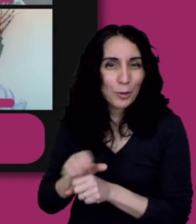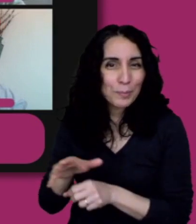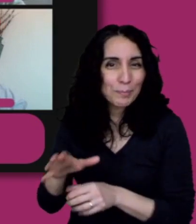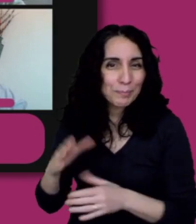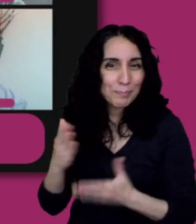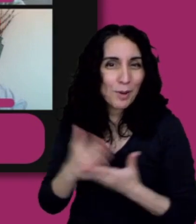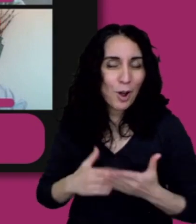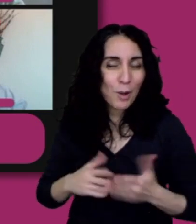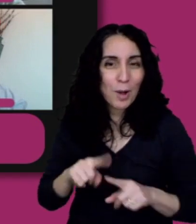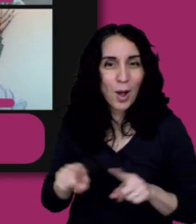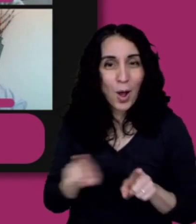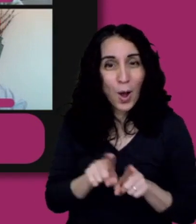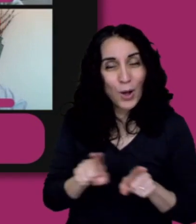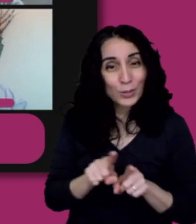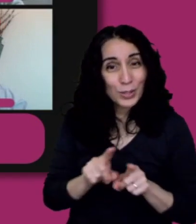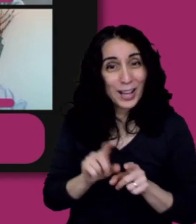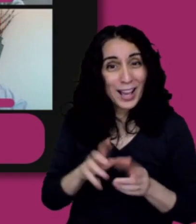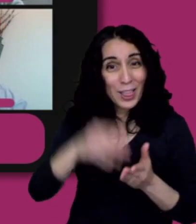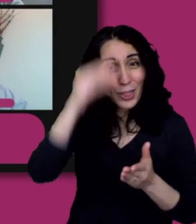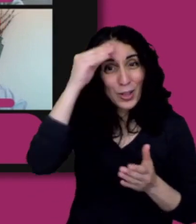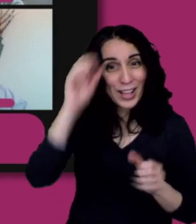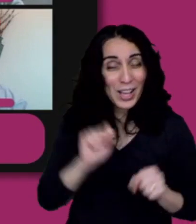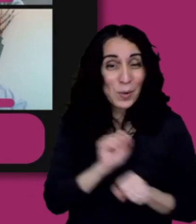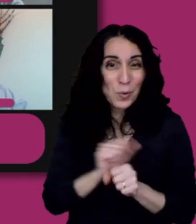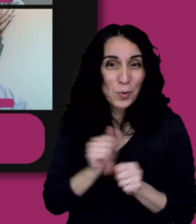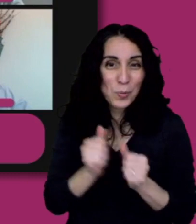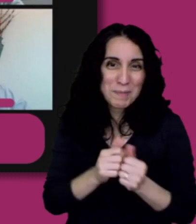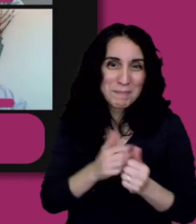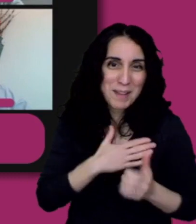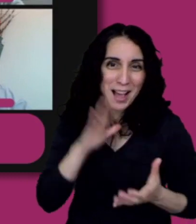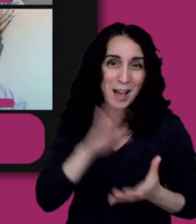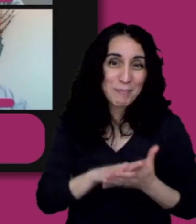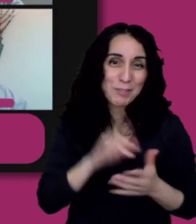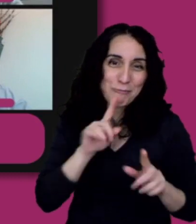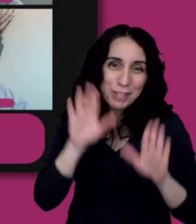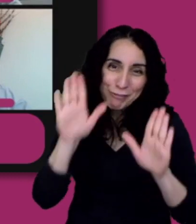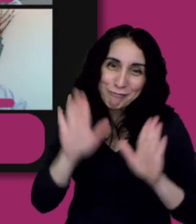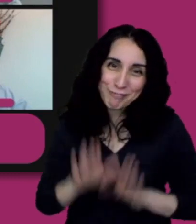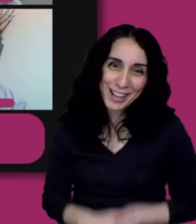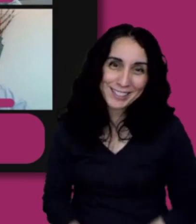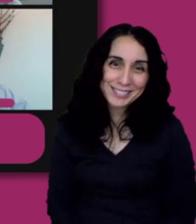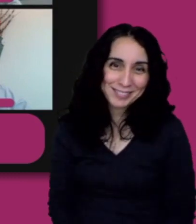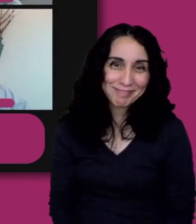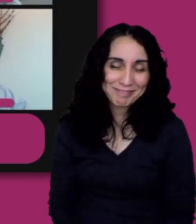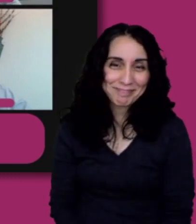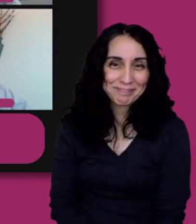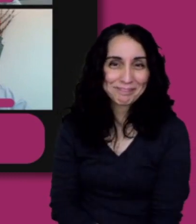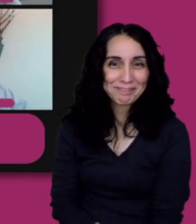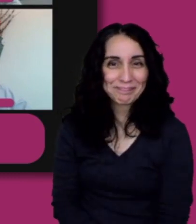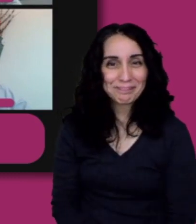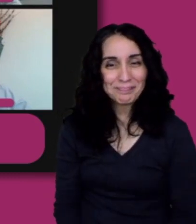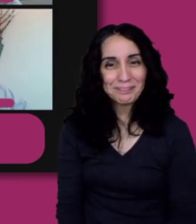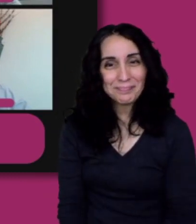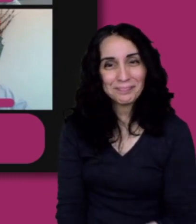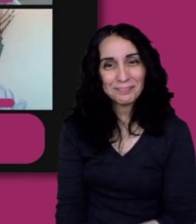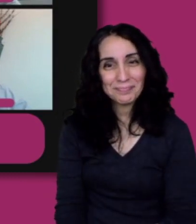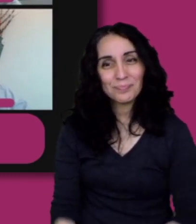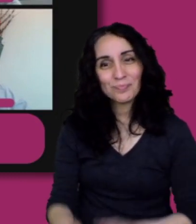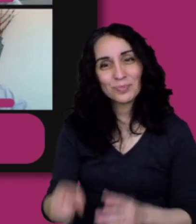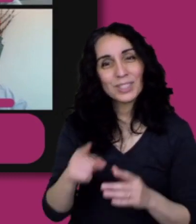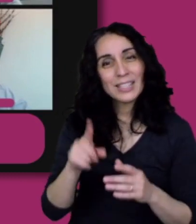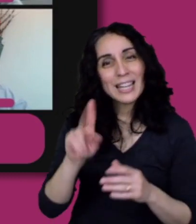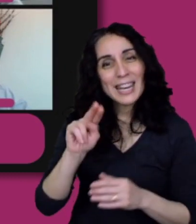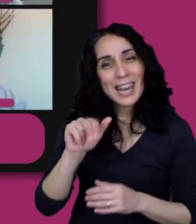part. But the other thing I learned was that I can work with my husband, which is really great. So what would you say? What